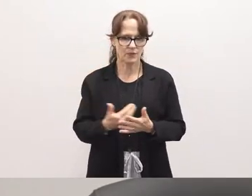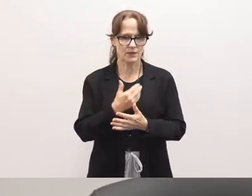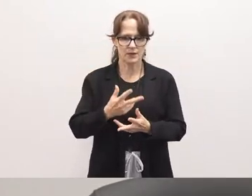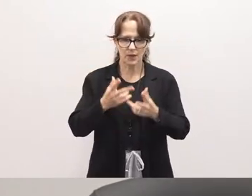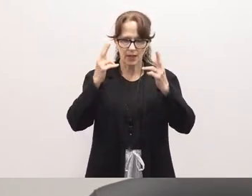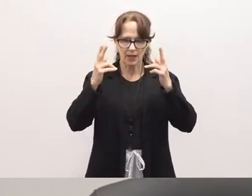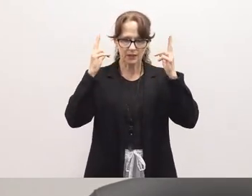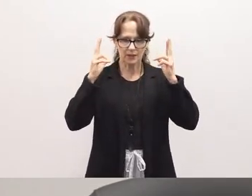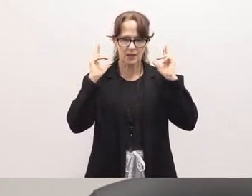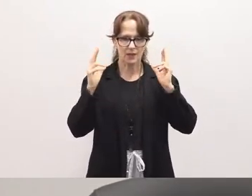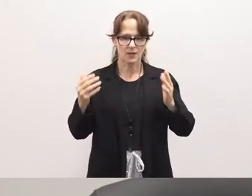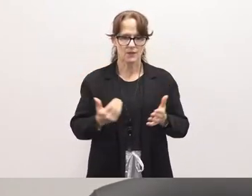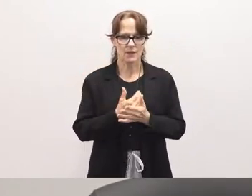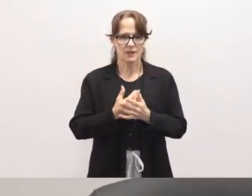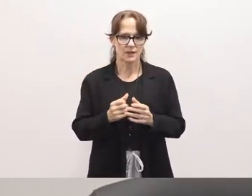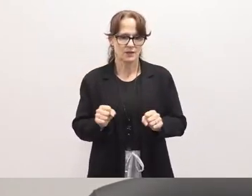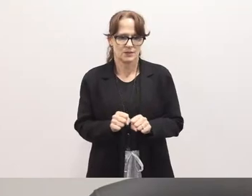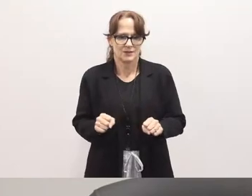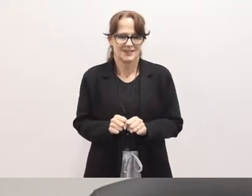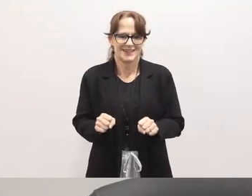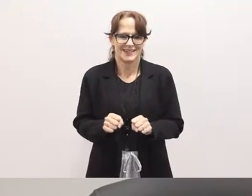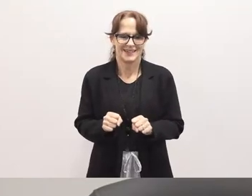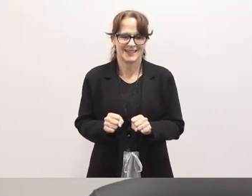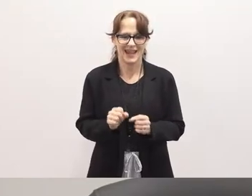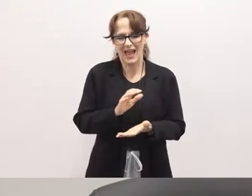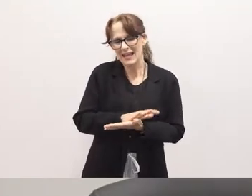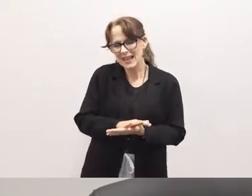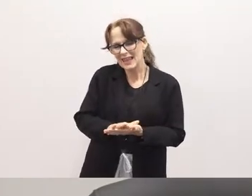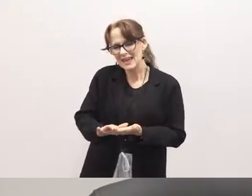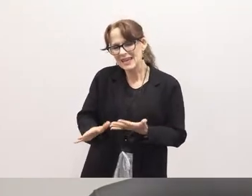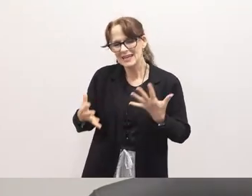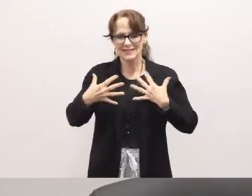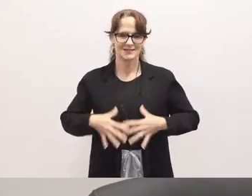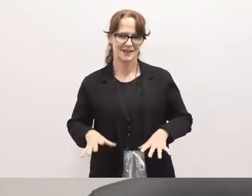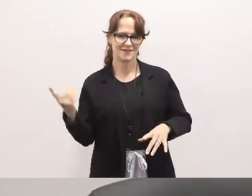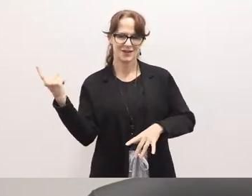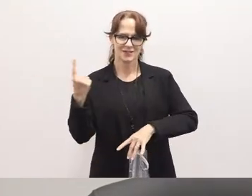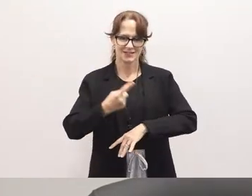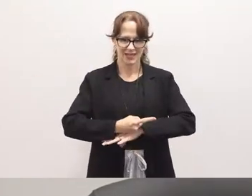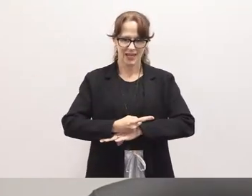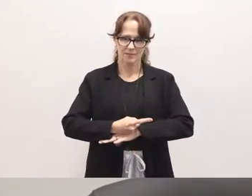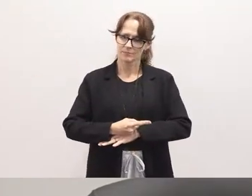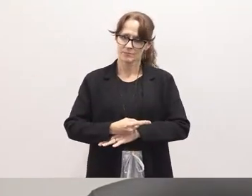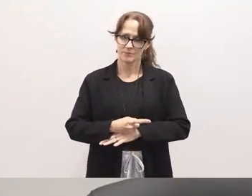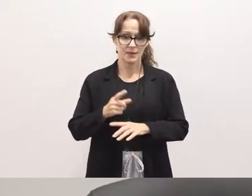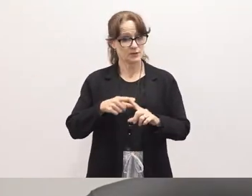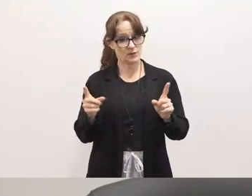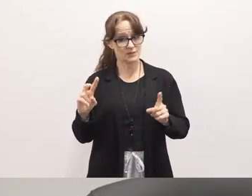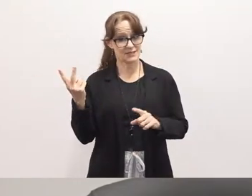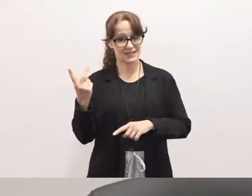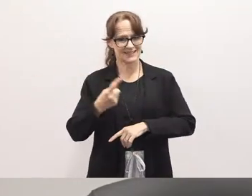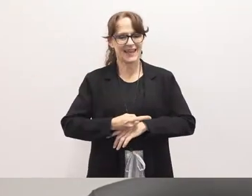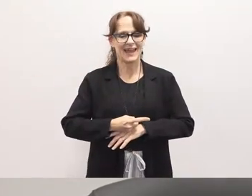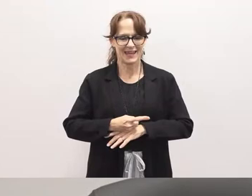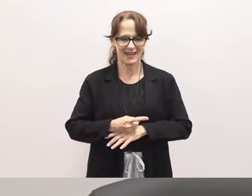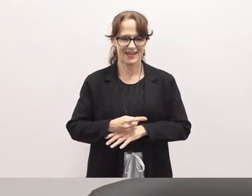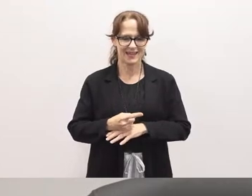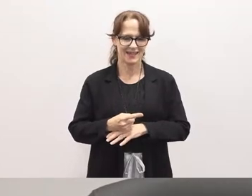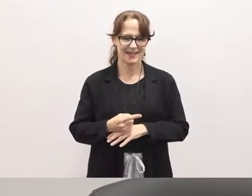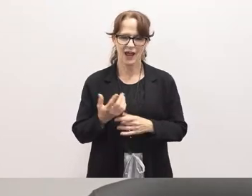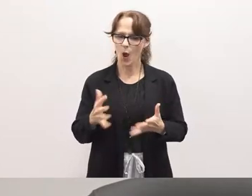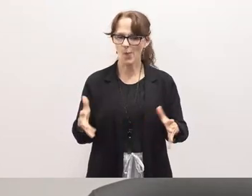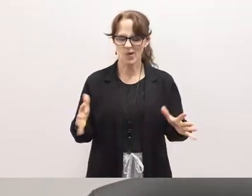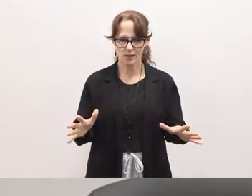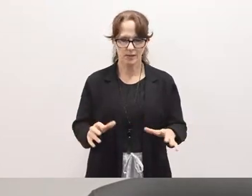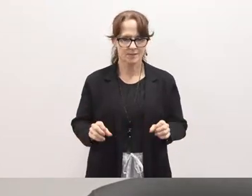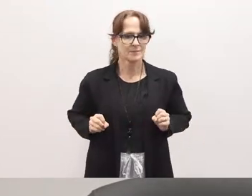haircuts and all the new shoes, all clean. It was first day. I'm sure it was different the second day by then, but we